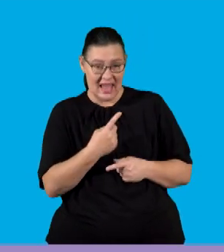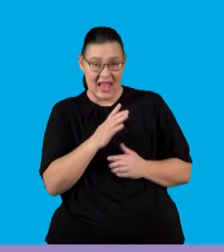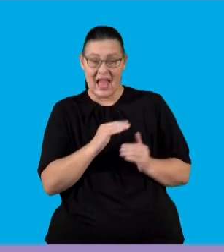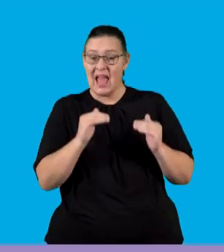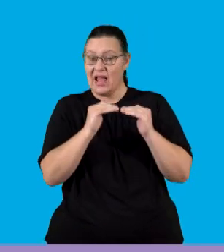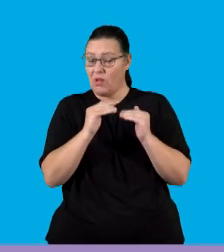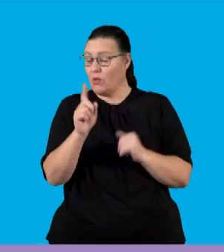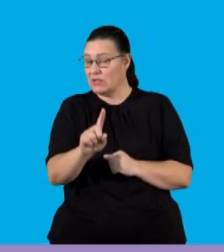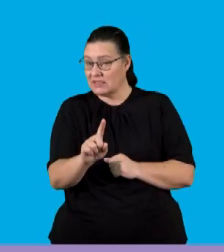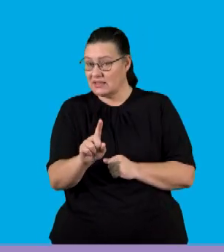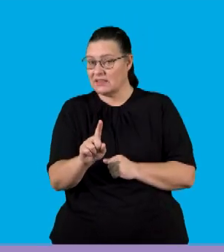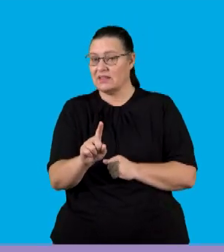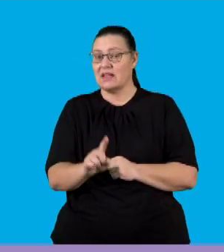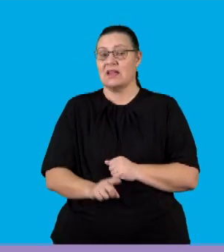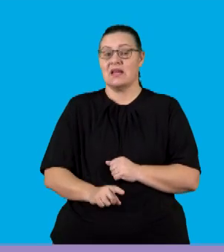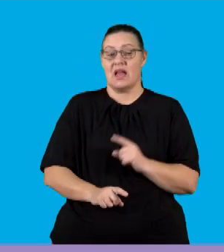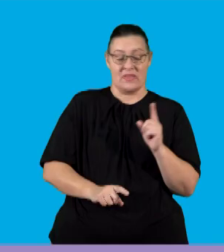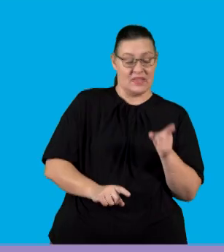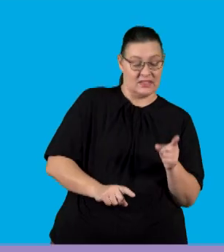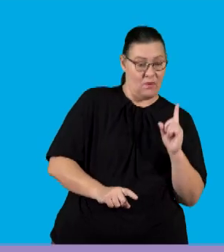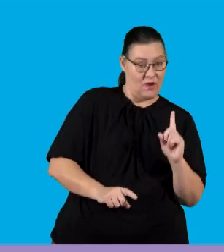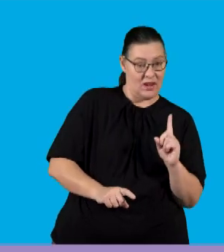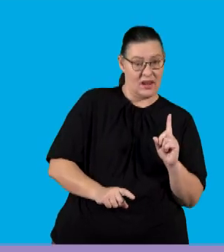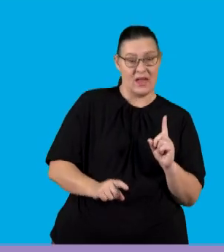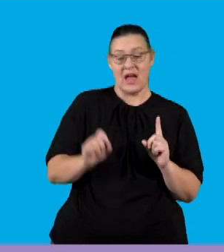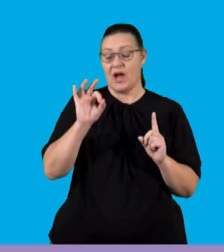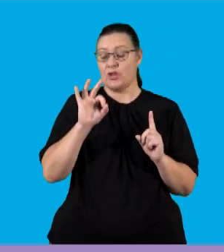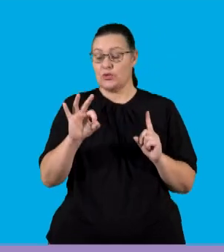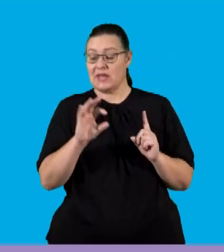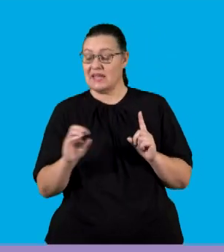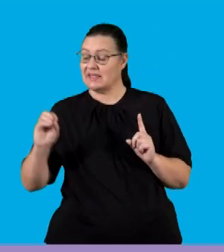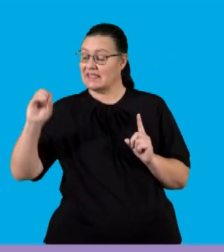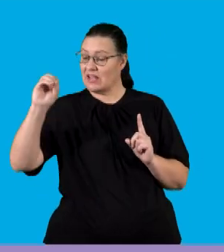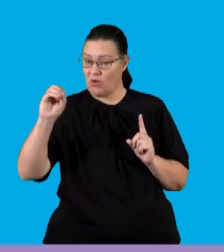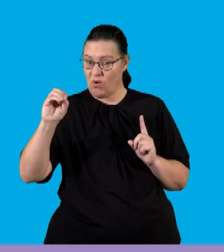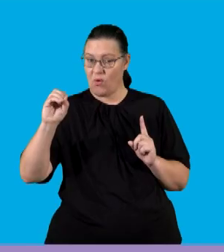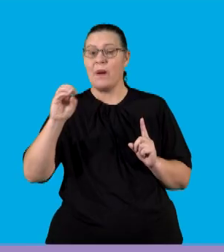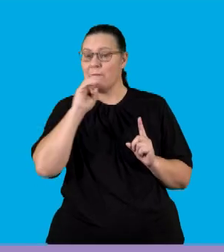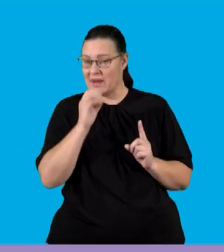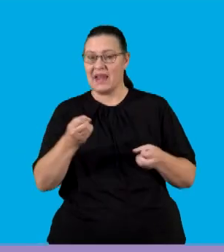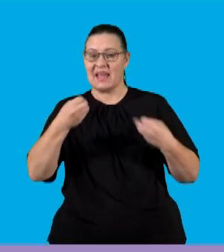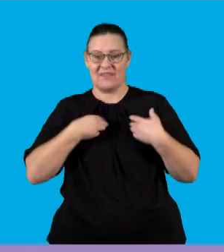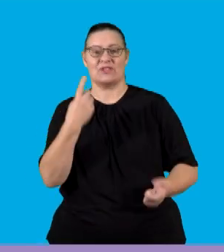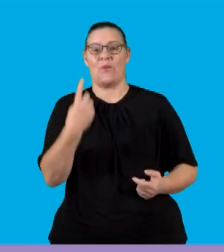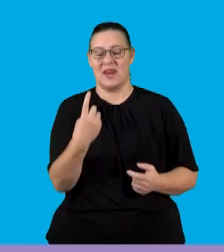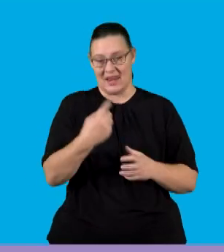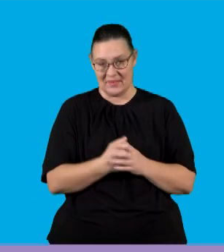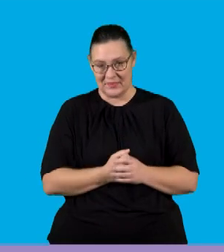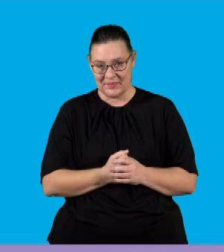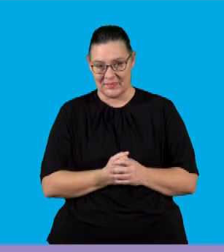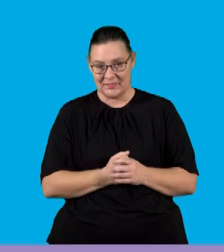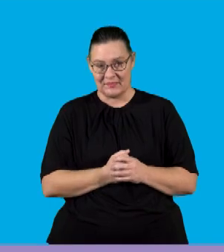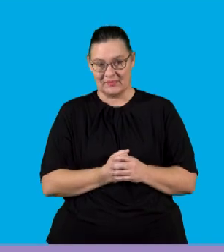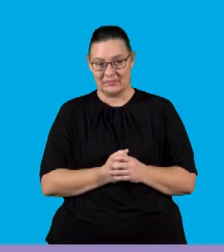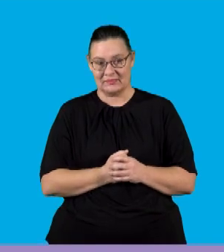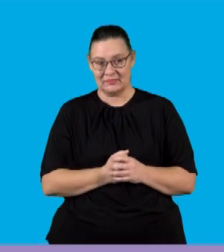to, meaning this one and this 3 exponent 0, we can conclude that they are